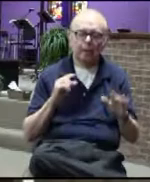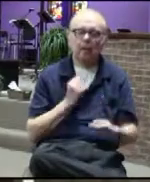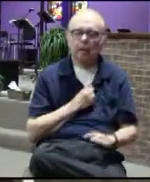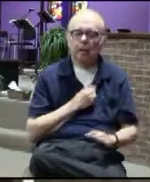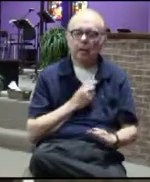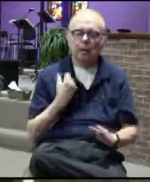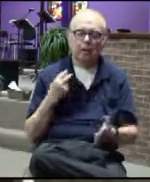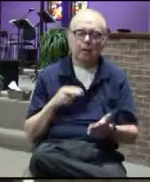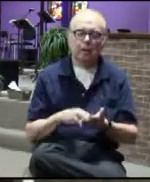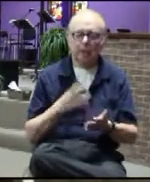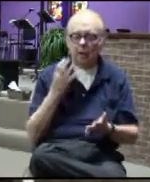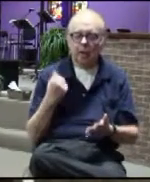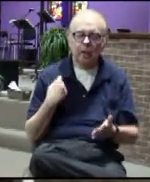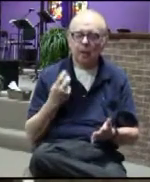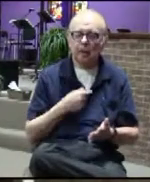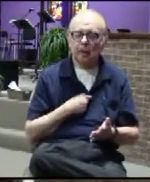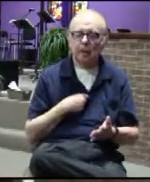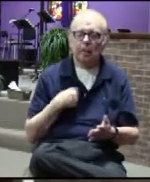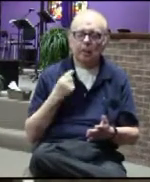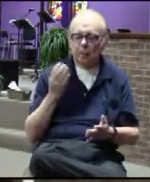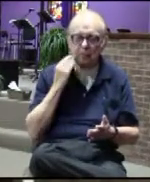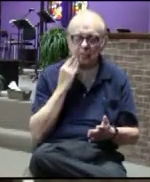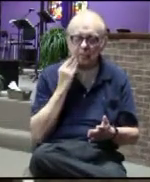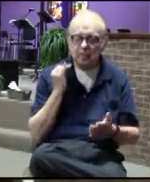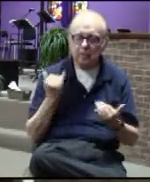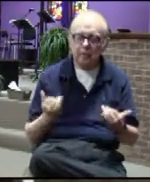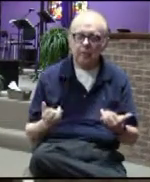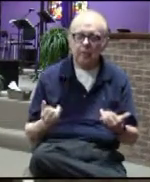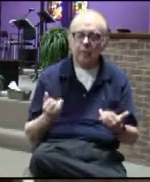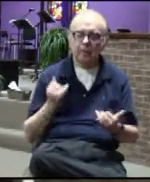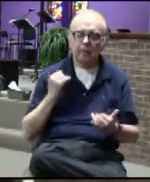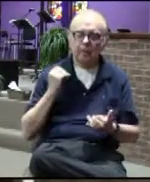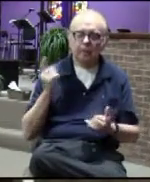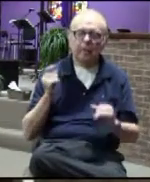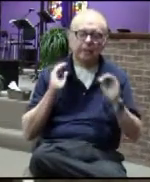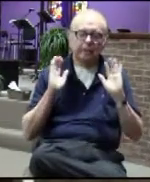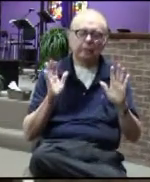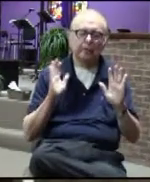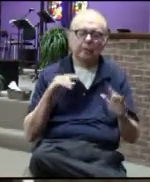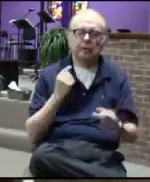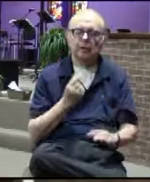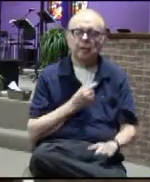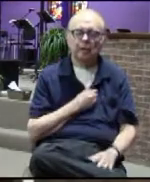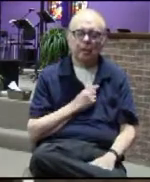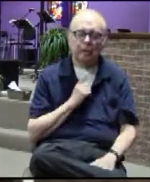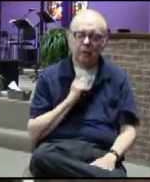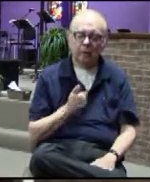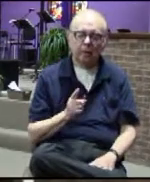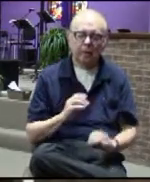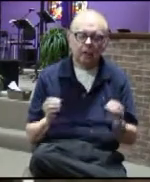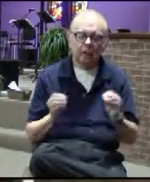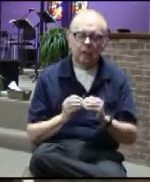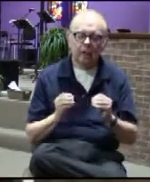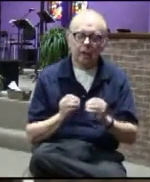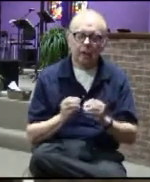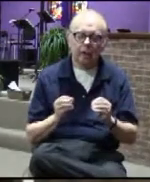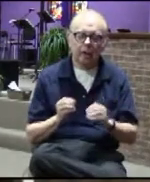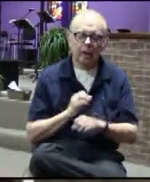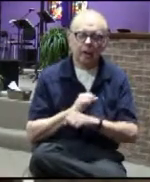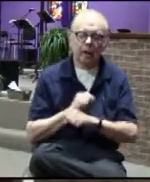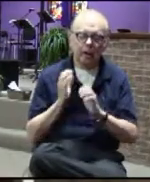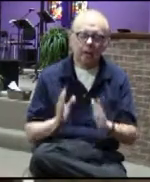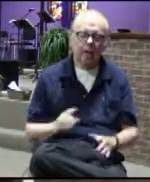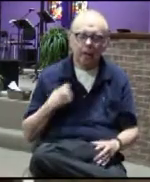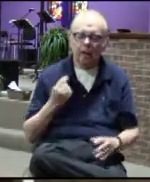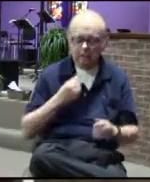we're standing why because we know now it is his amazing grace it is no longer a slave we've